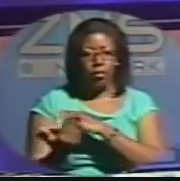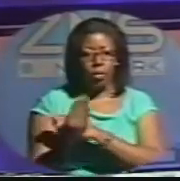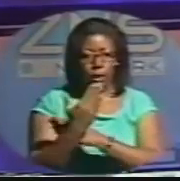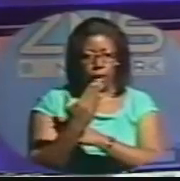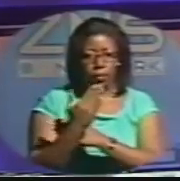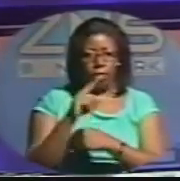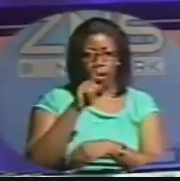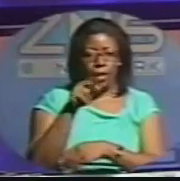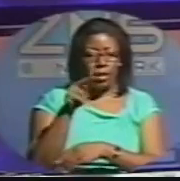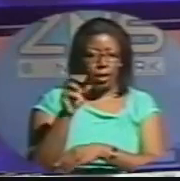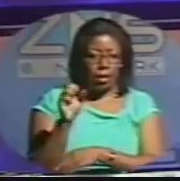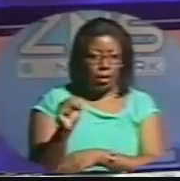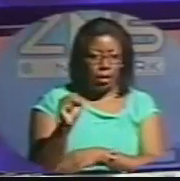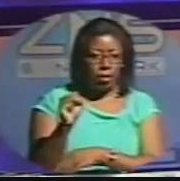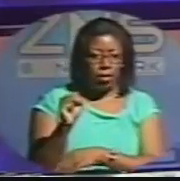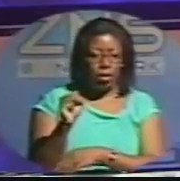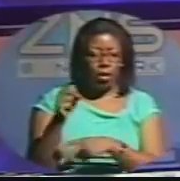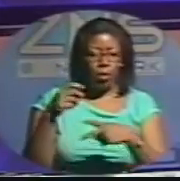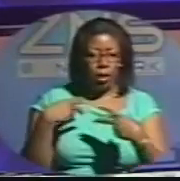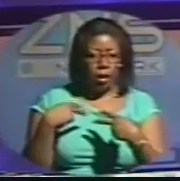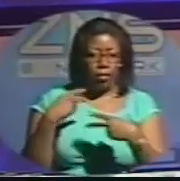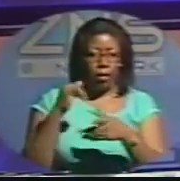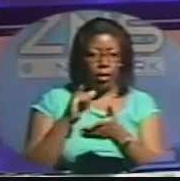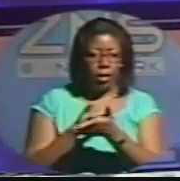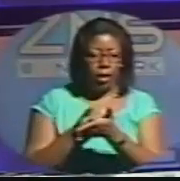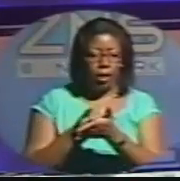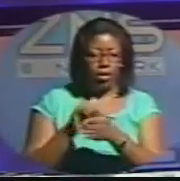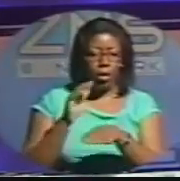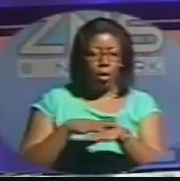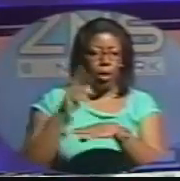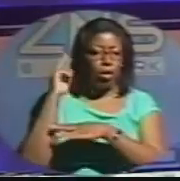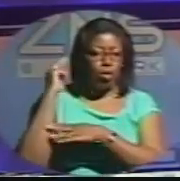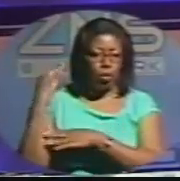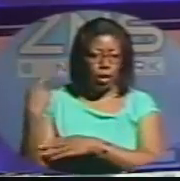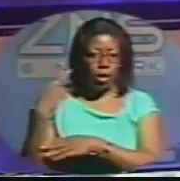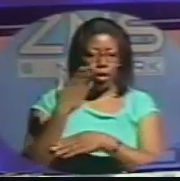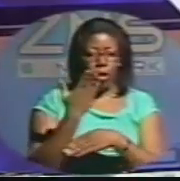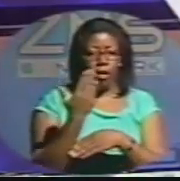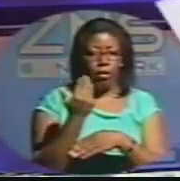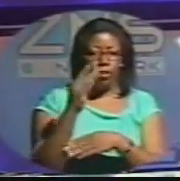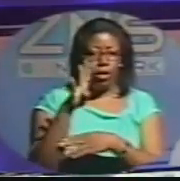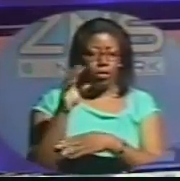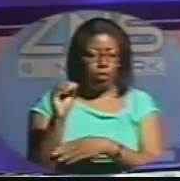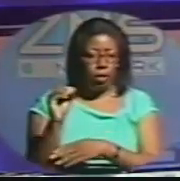ZNS News will provide full coverage of all the events live on 1540 and 104.5.